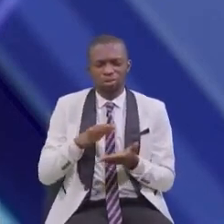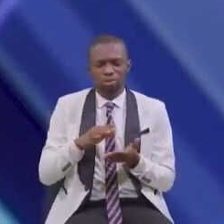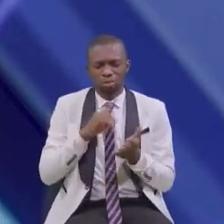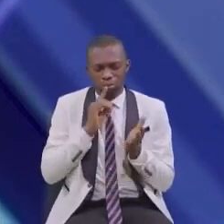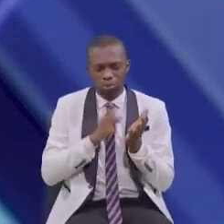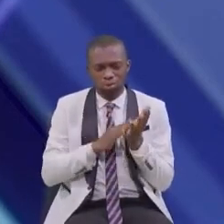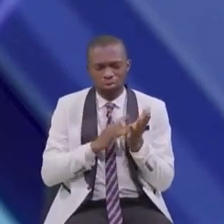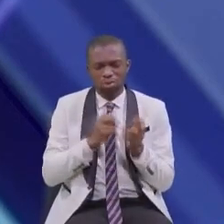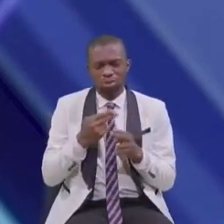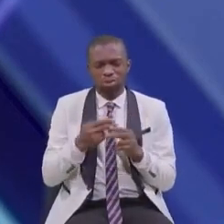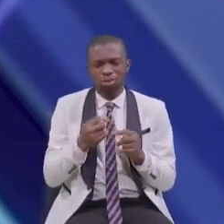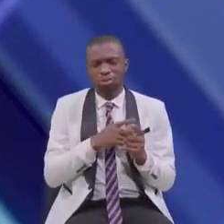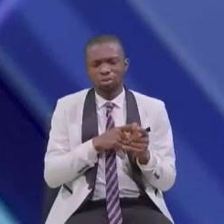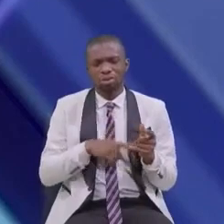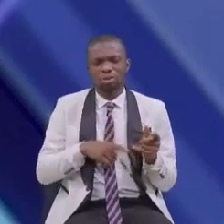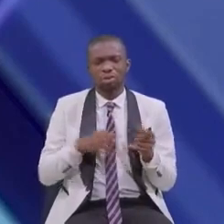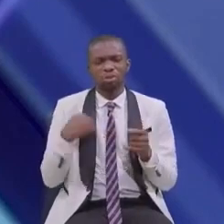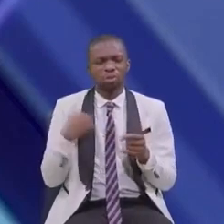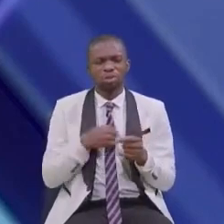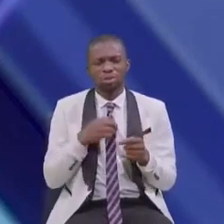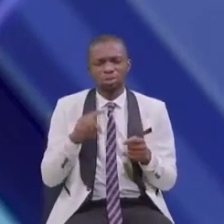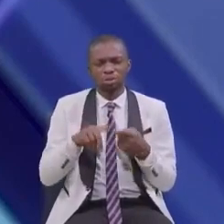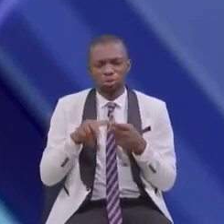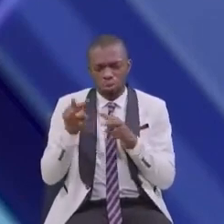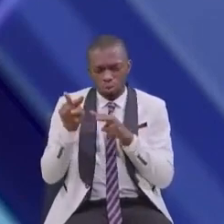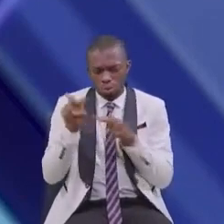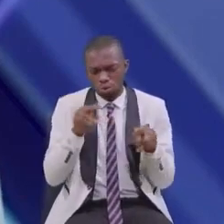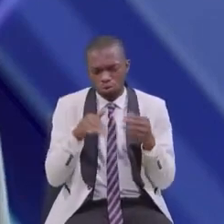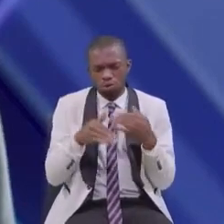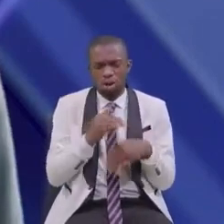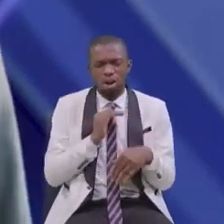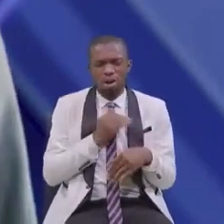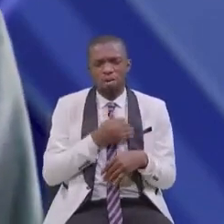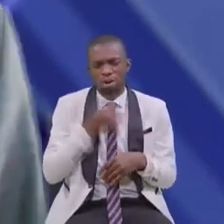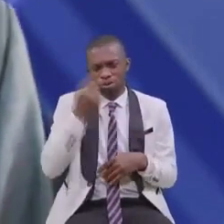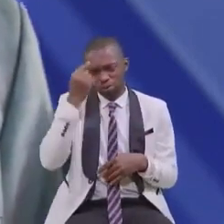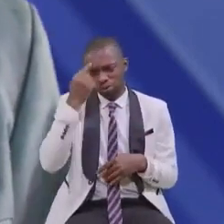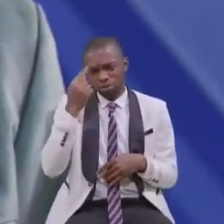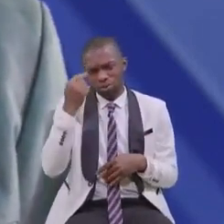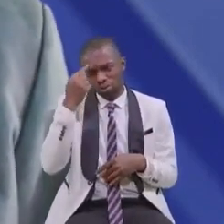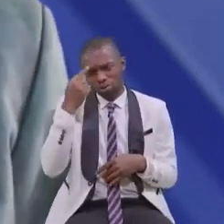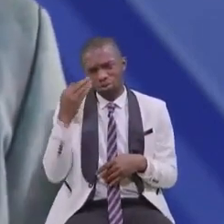watch over our thoughts. The thought of our hearts,